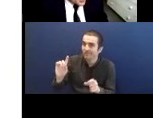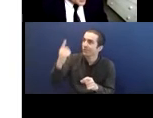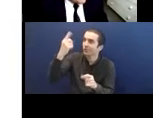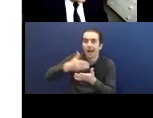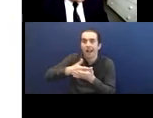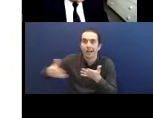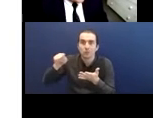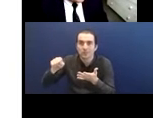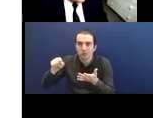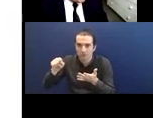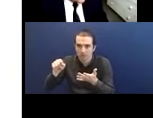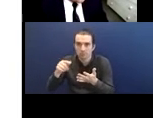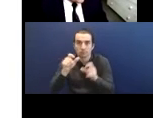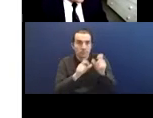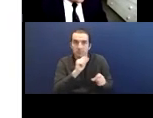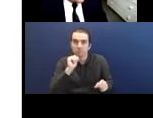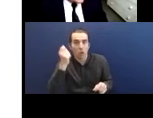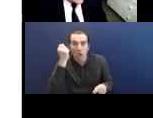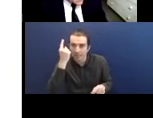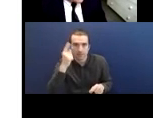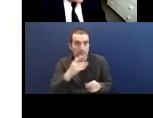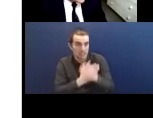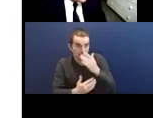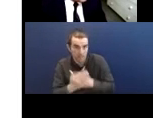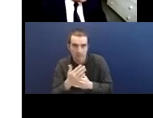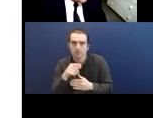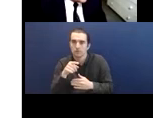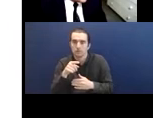Module 5, beliefs in the medical model, lack of